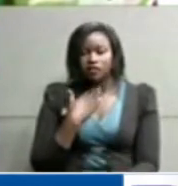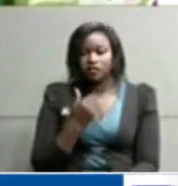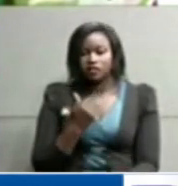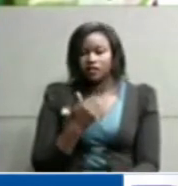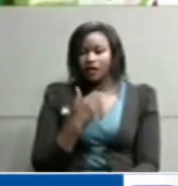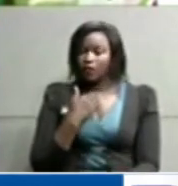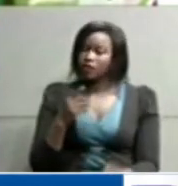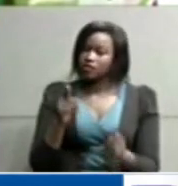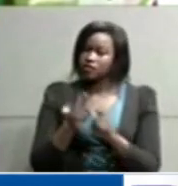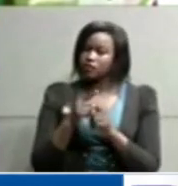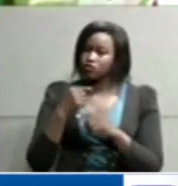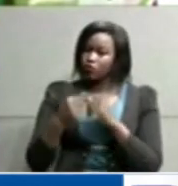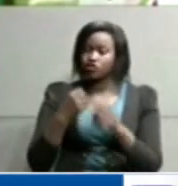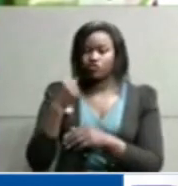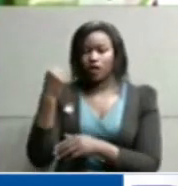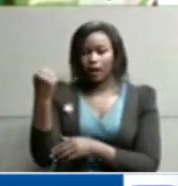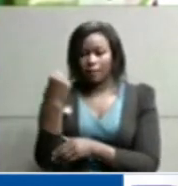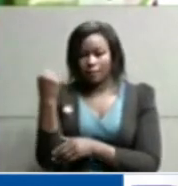decampaign